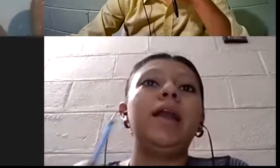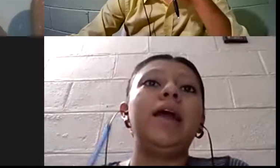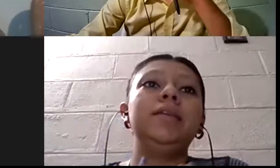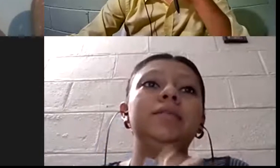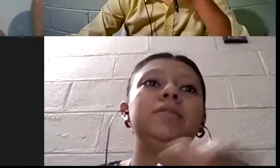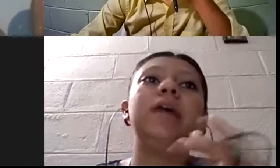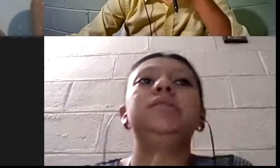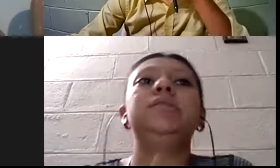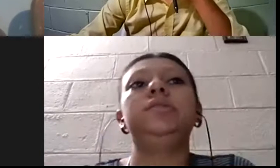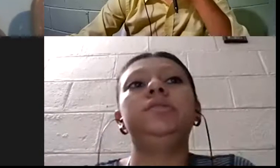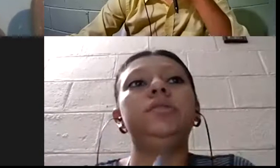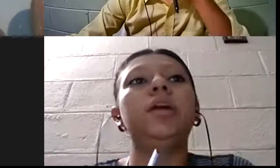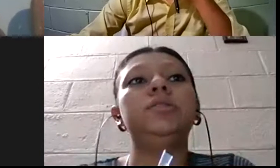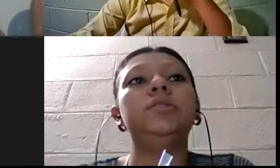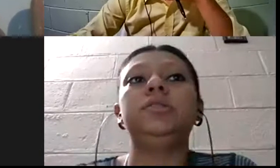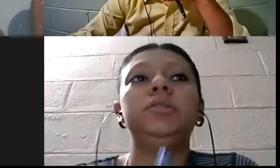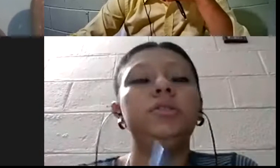my client